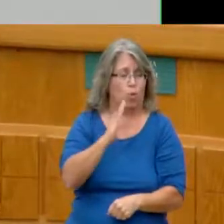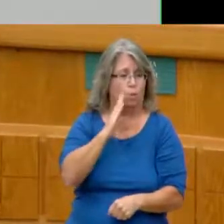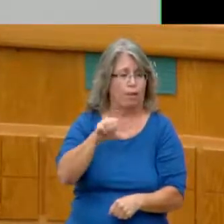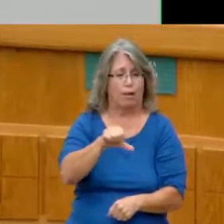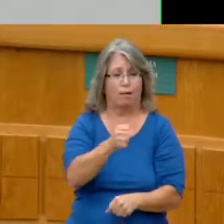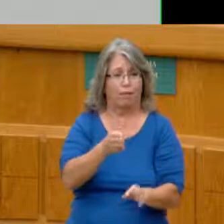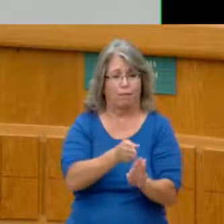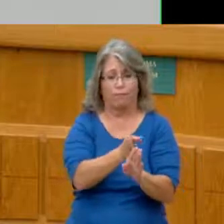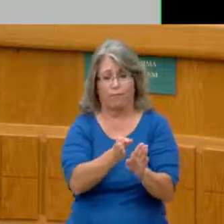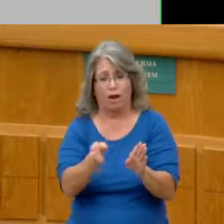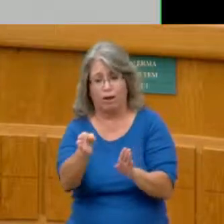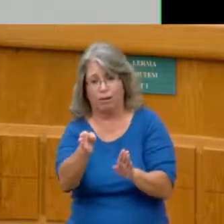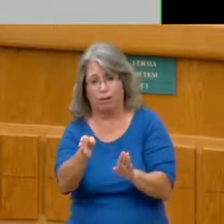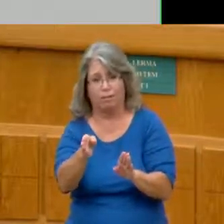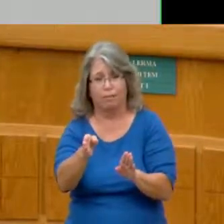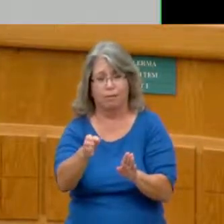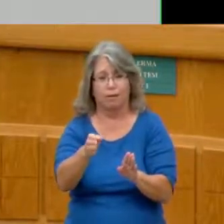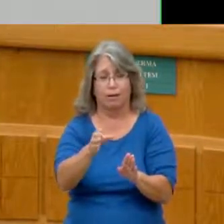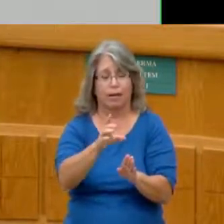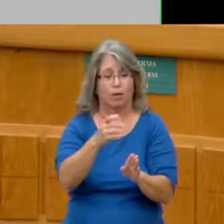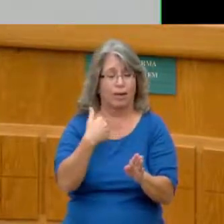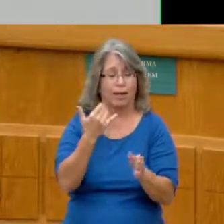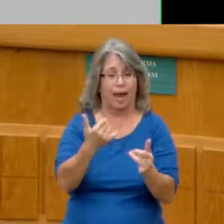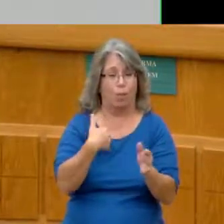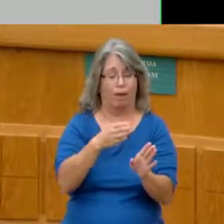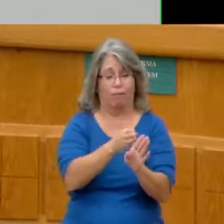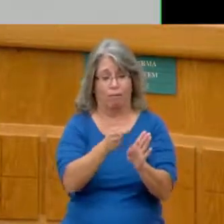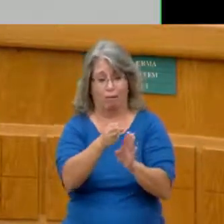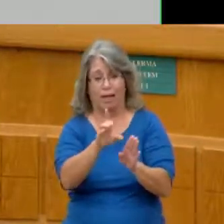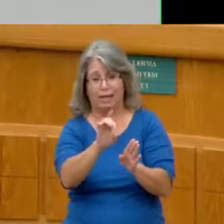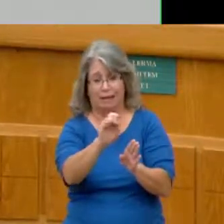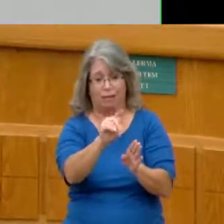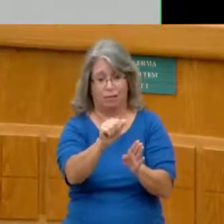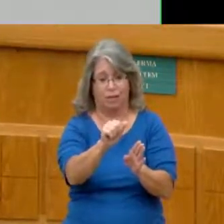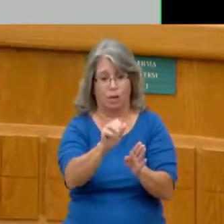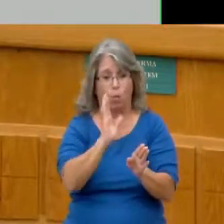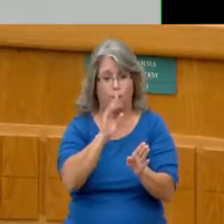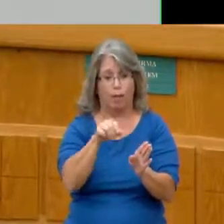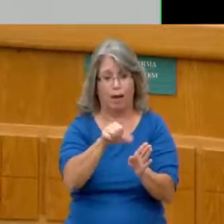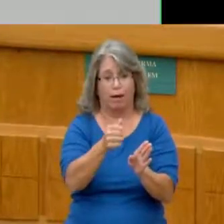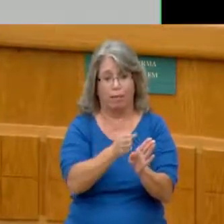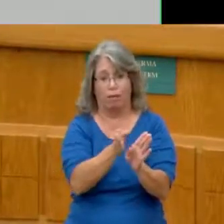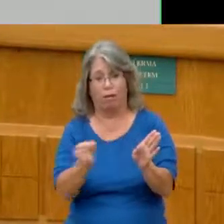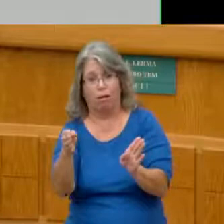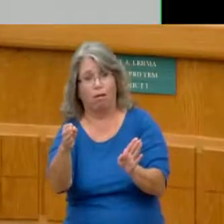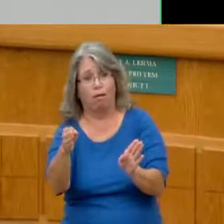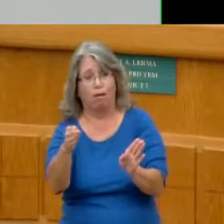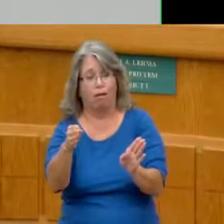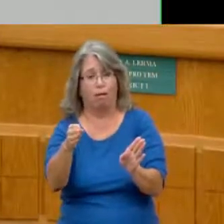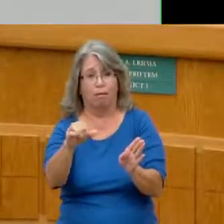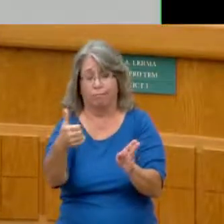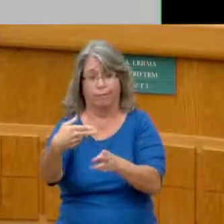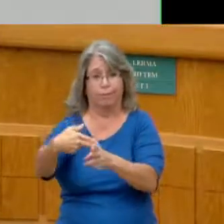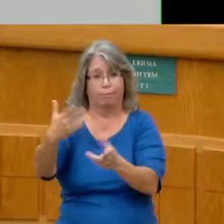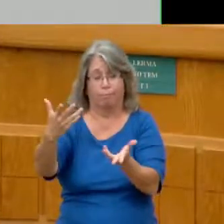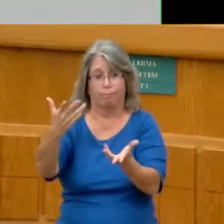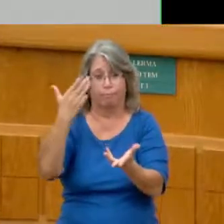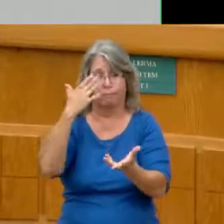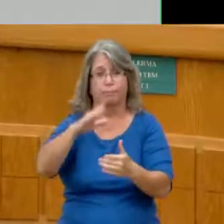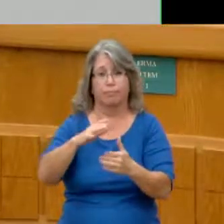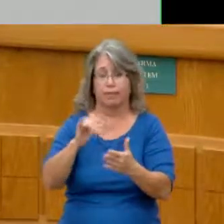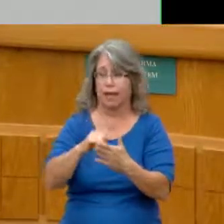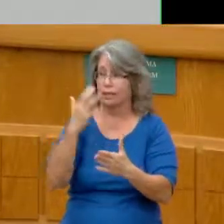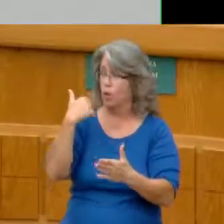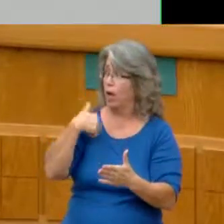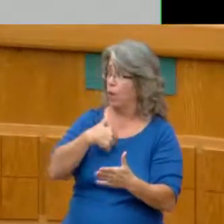past Delta, the Omega variant, or whatever it might be, that's even more virulent than this one. And that's one of the reasons why we want to do these